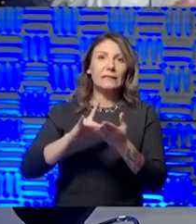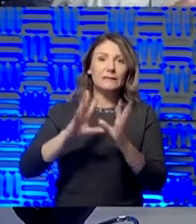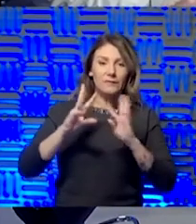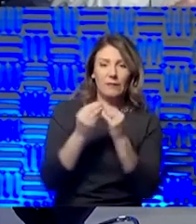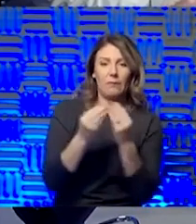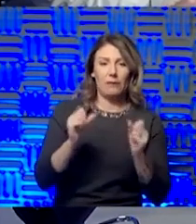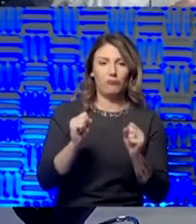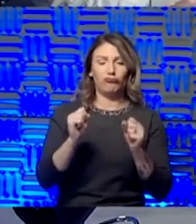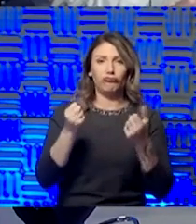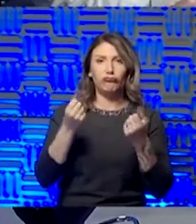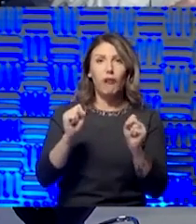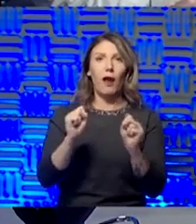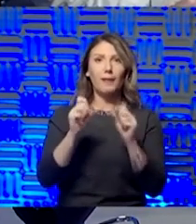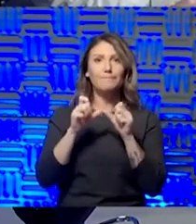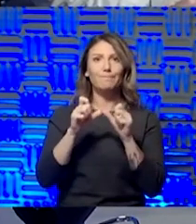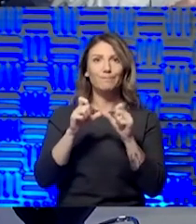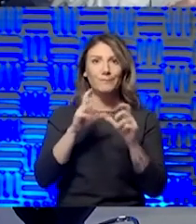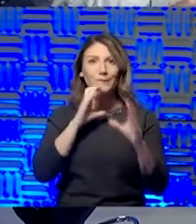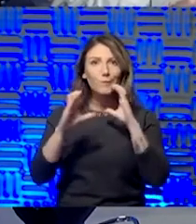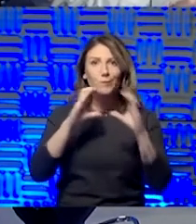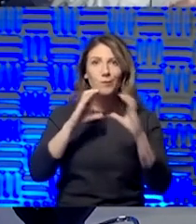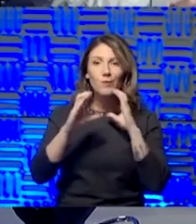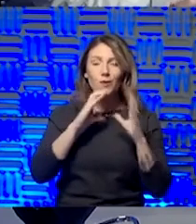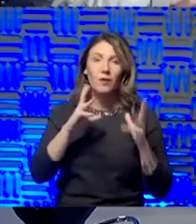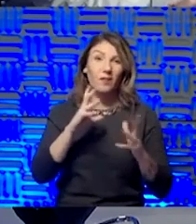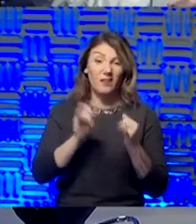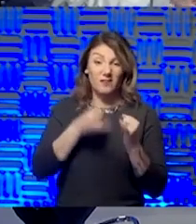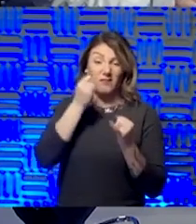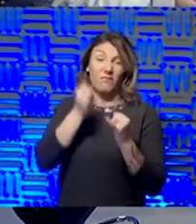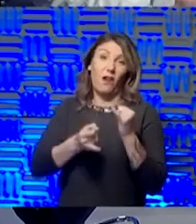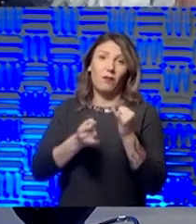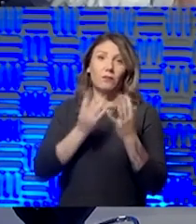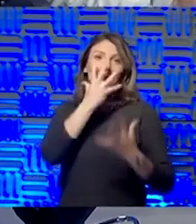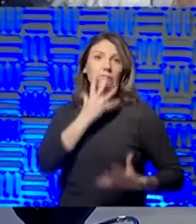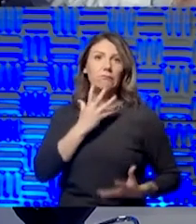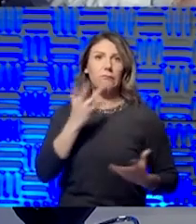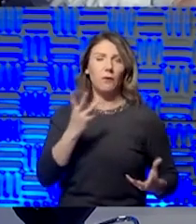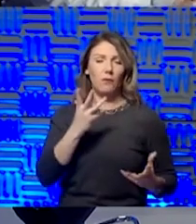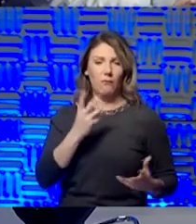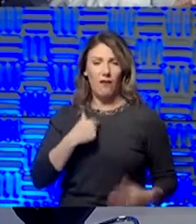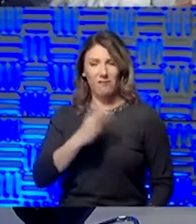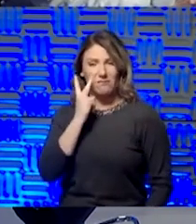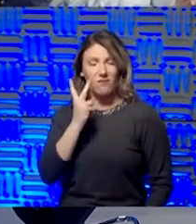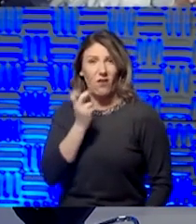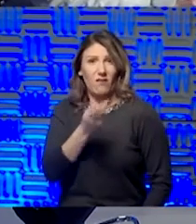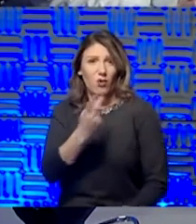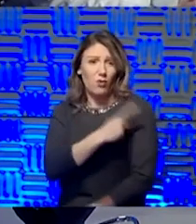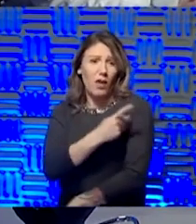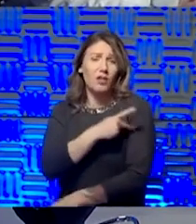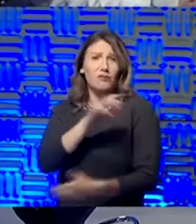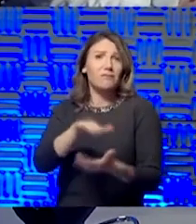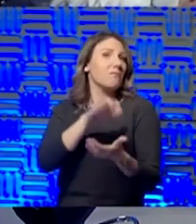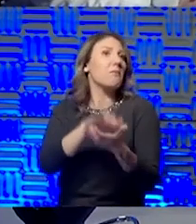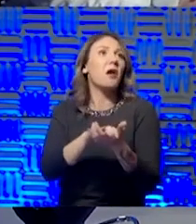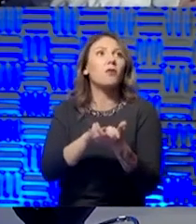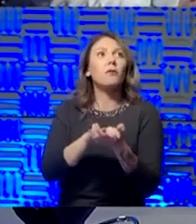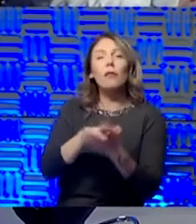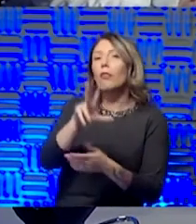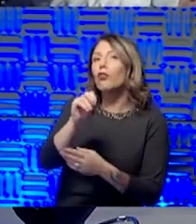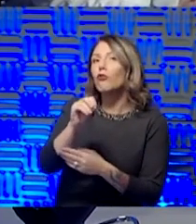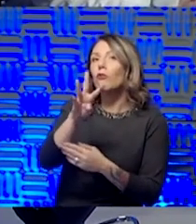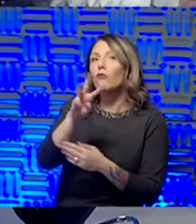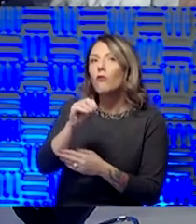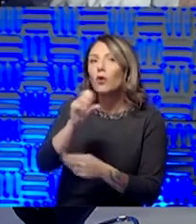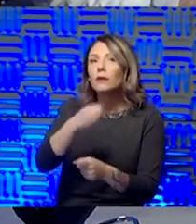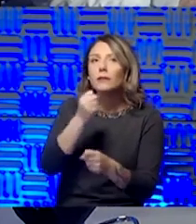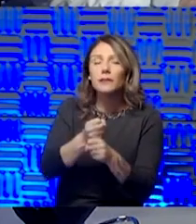because that's almost kind of the final sadness of the whole situation. Is I saw some patients that were married 30, 40 years, and